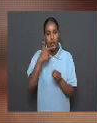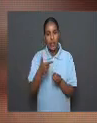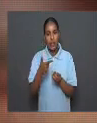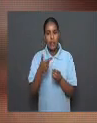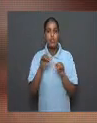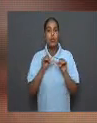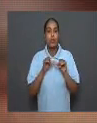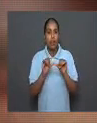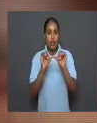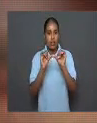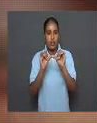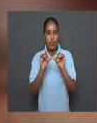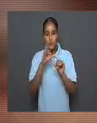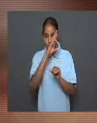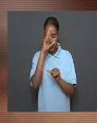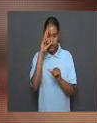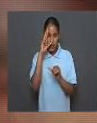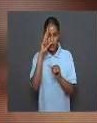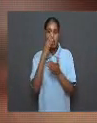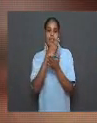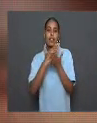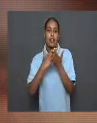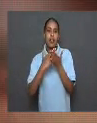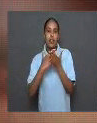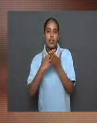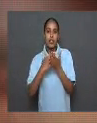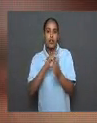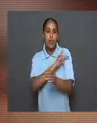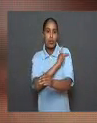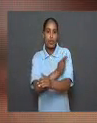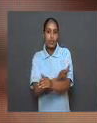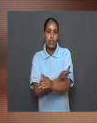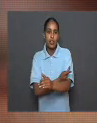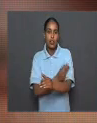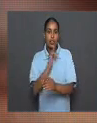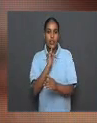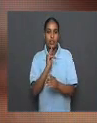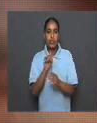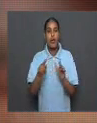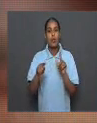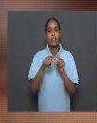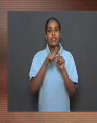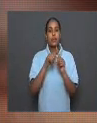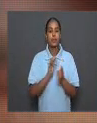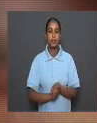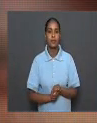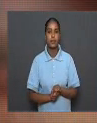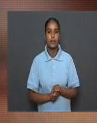is spontaneous because the sum of the potentials is positive.